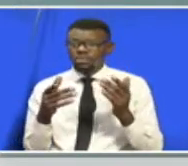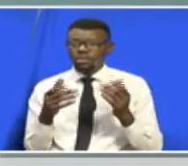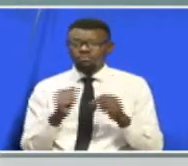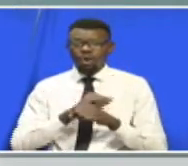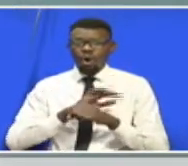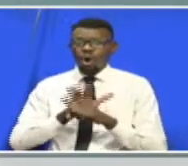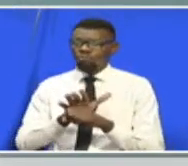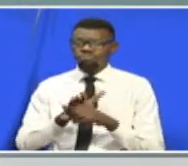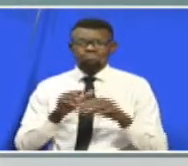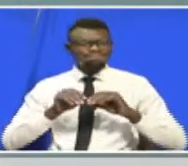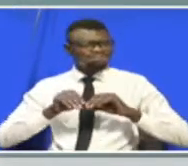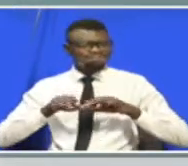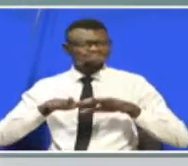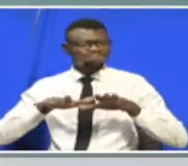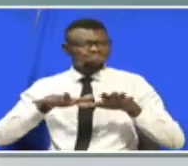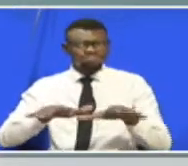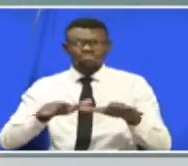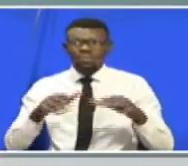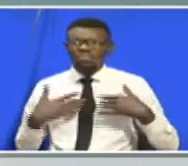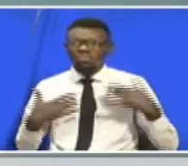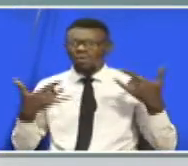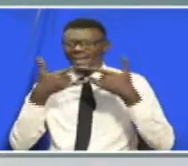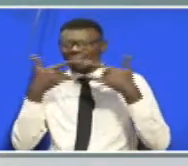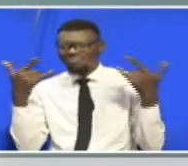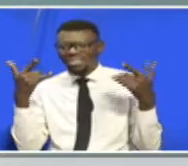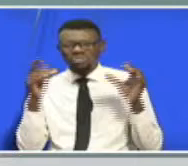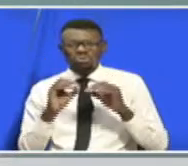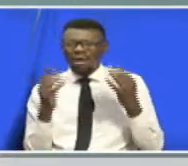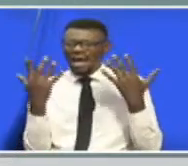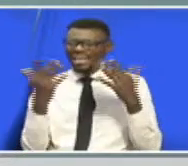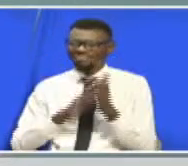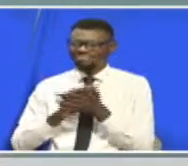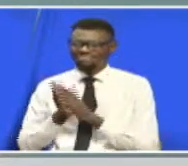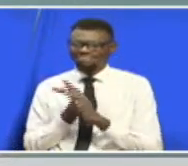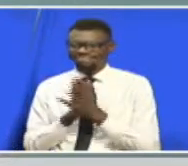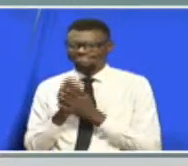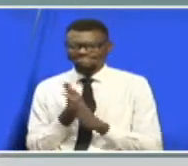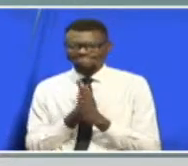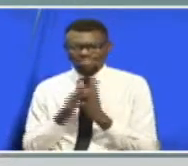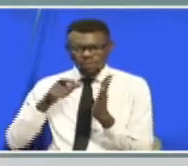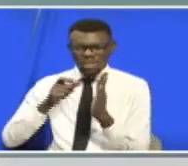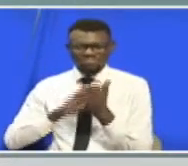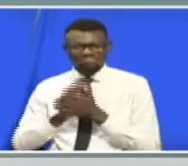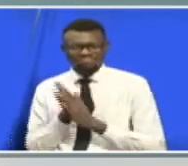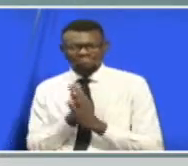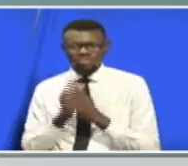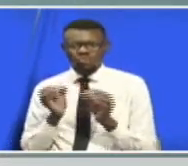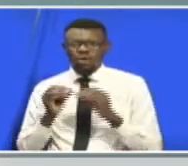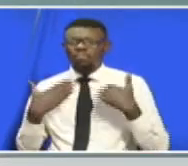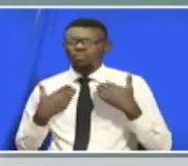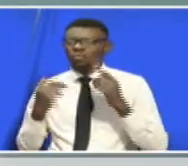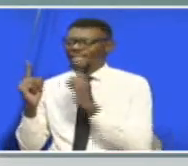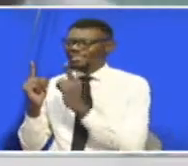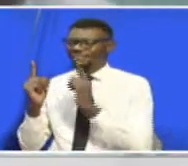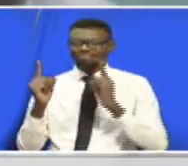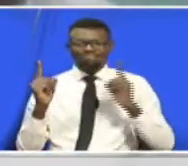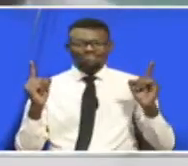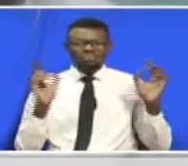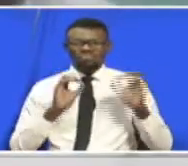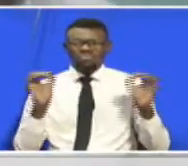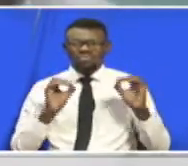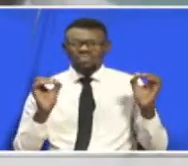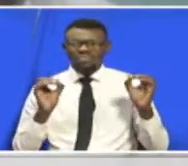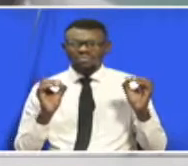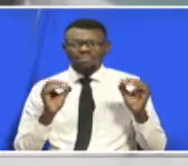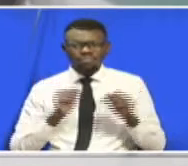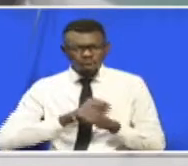wearing masks. They have forgotten issues of hand washing, yes, and keeping social distances. And Prof, COVID is still with